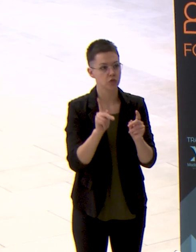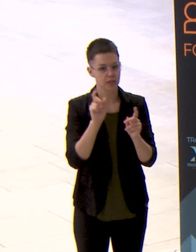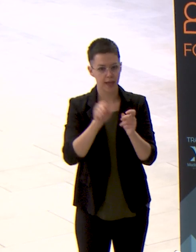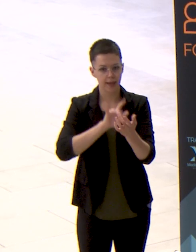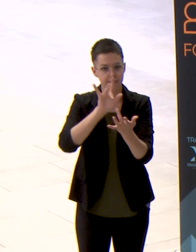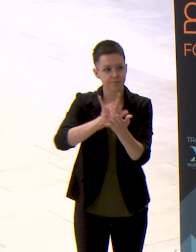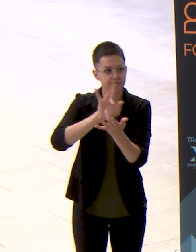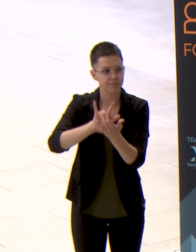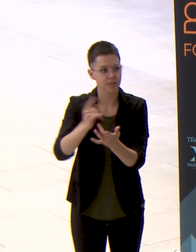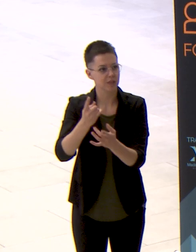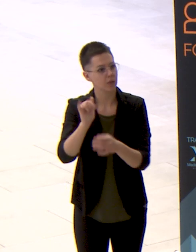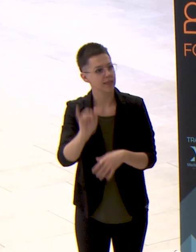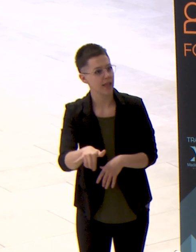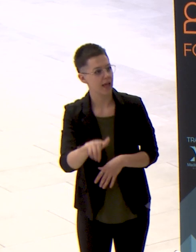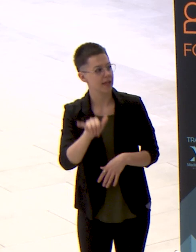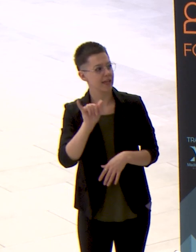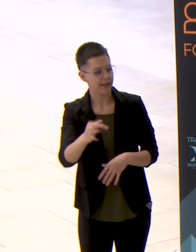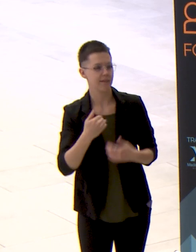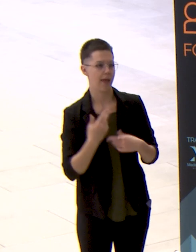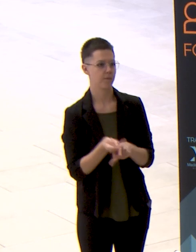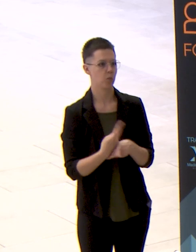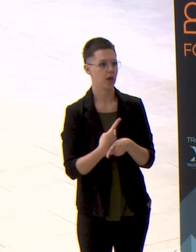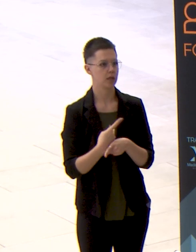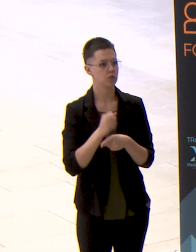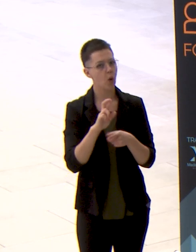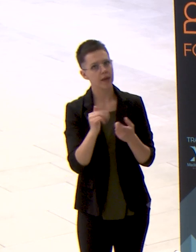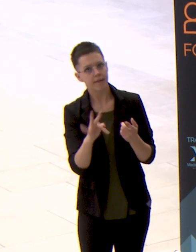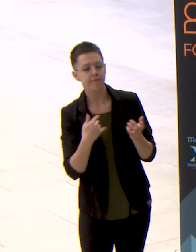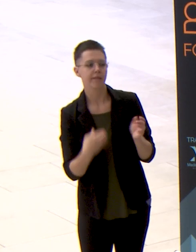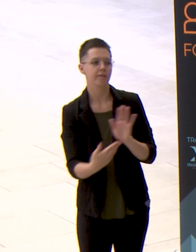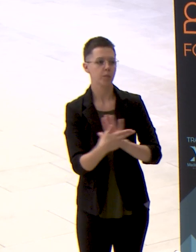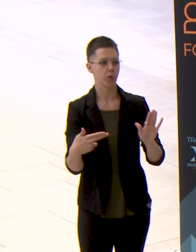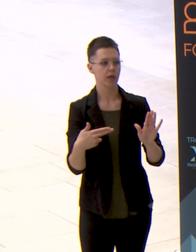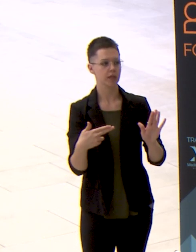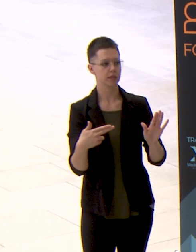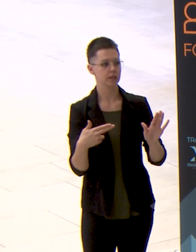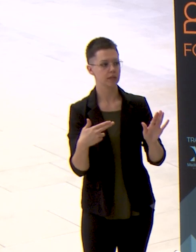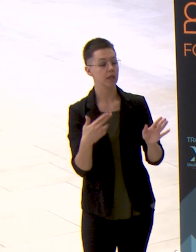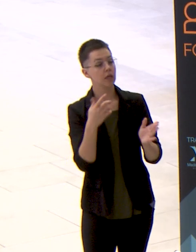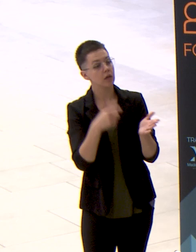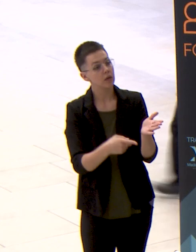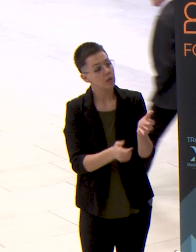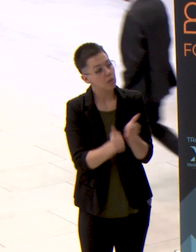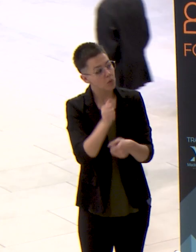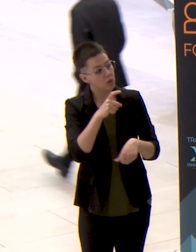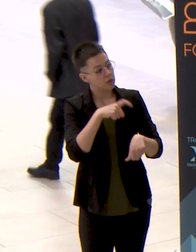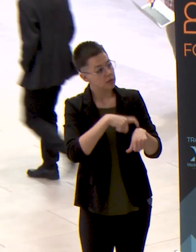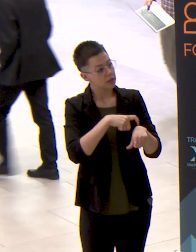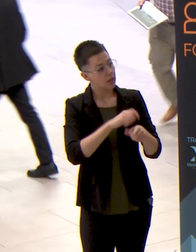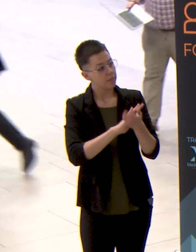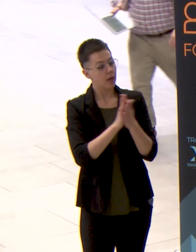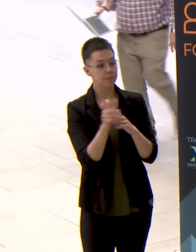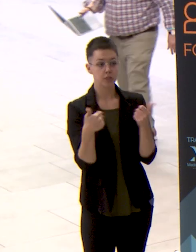like that, right? If I've got a product, right? Or if I have a brand. And I think too often we make, you know, it is